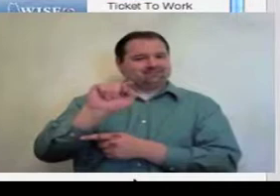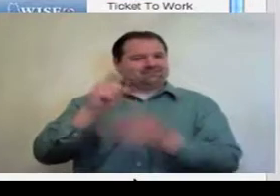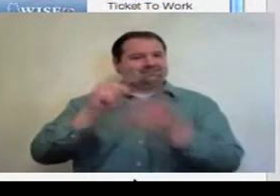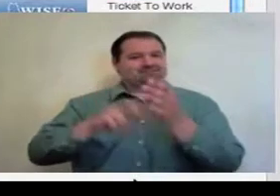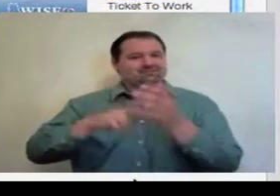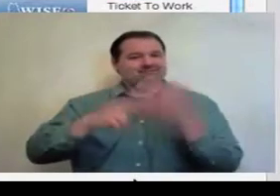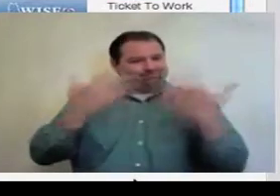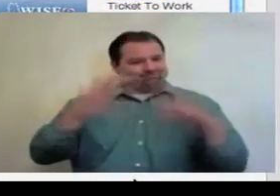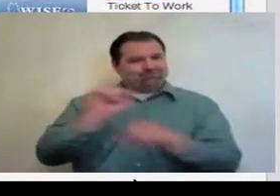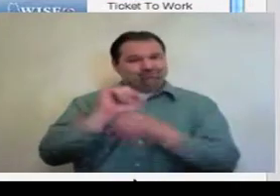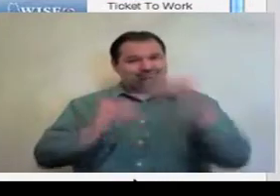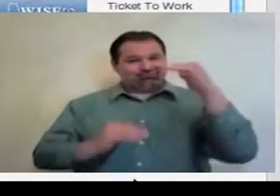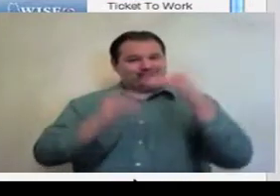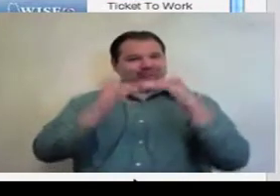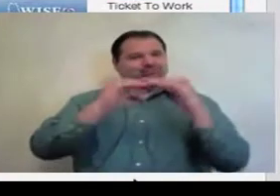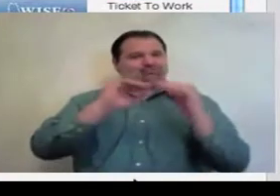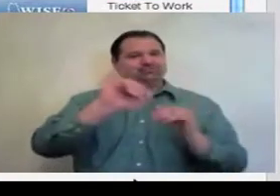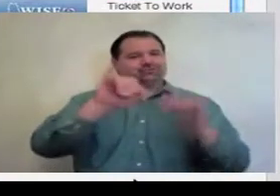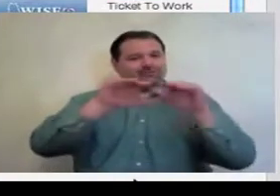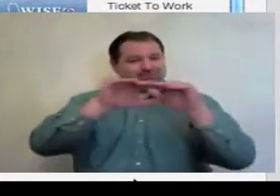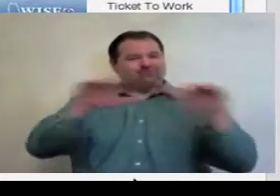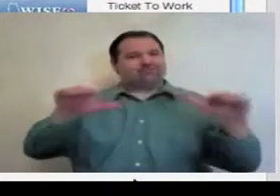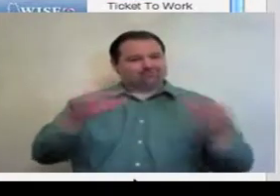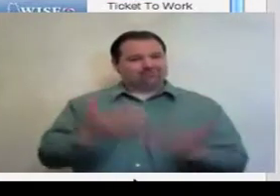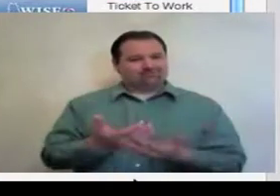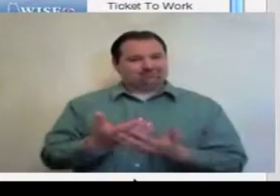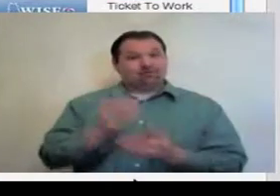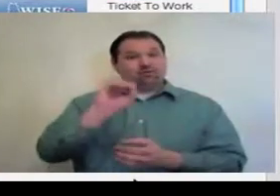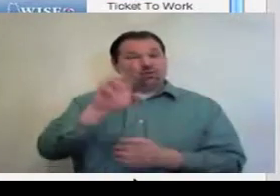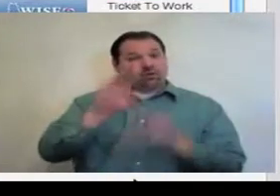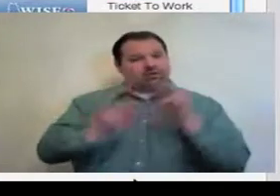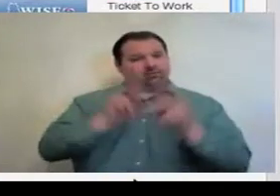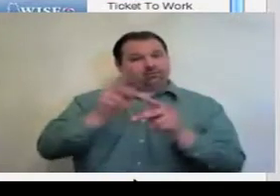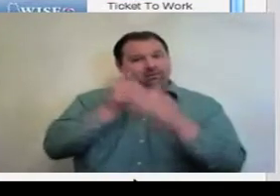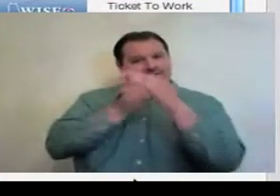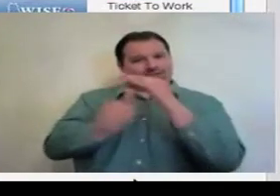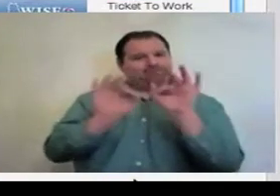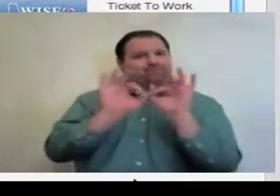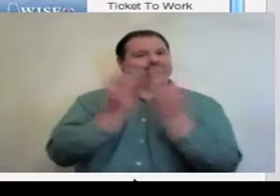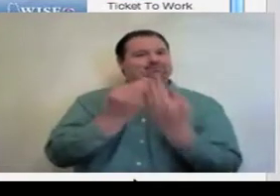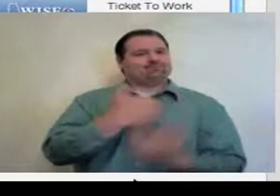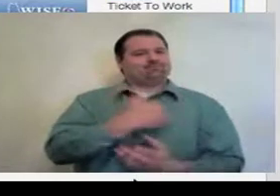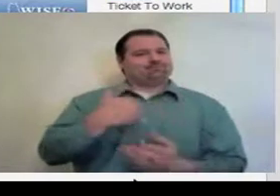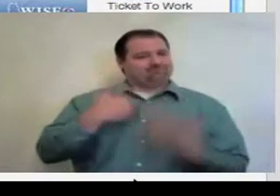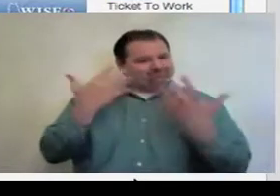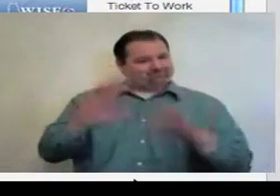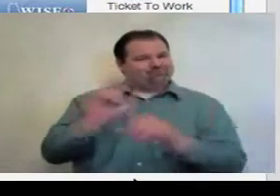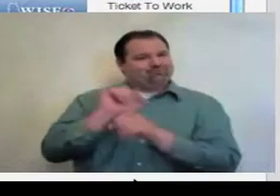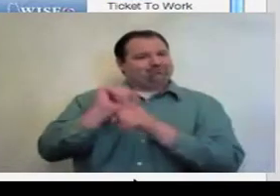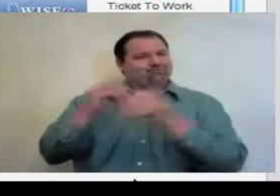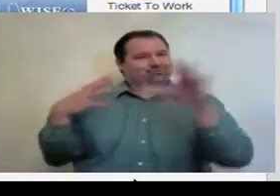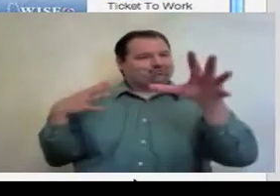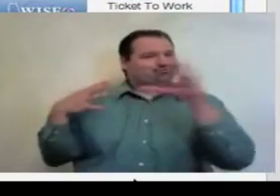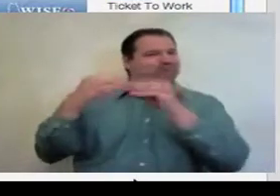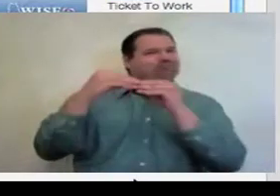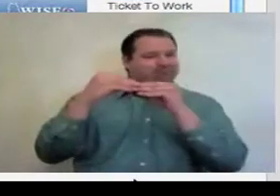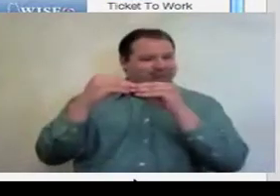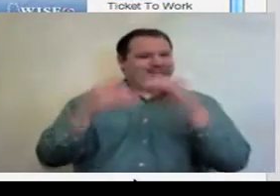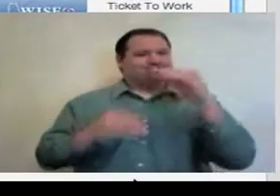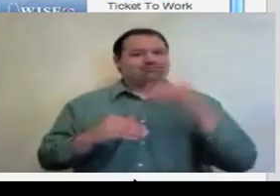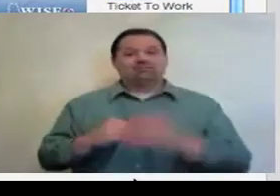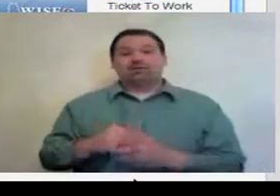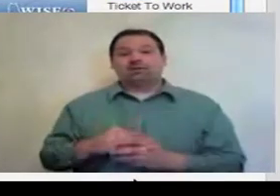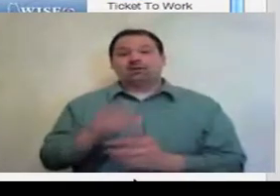earned enough to reach an insured status, so they're receiving from that, or they're receiving from a family member who worked in the past and reached that